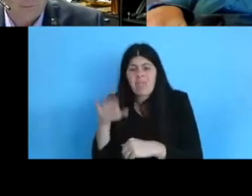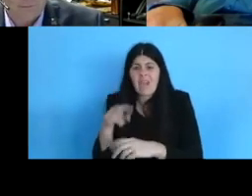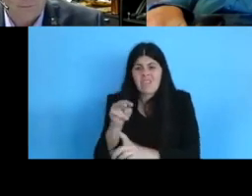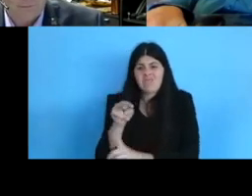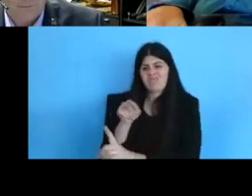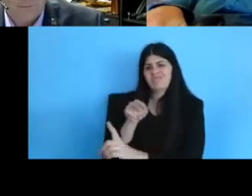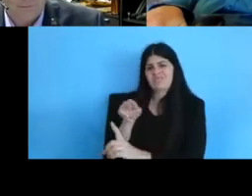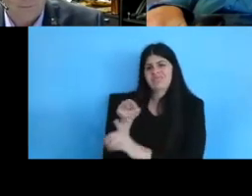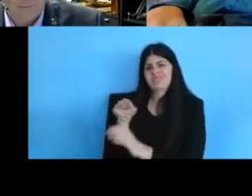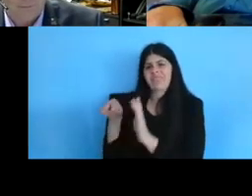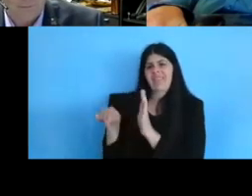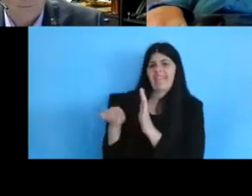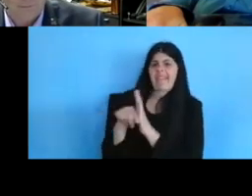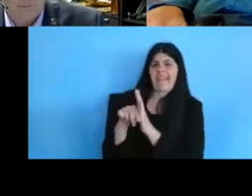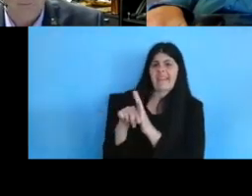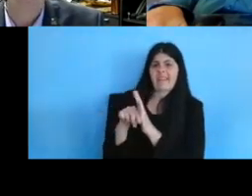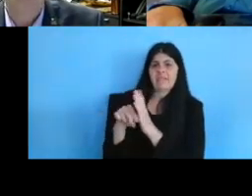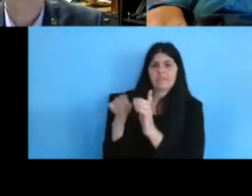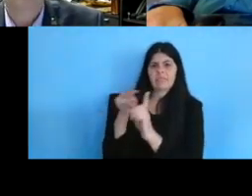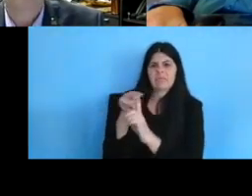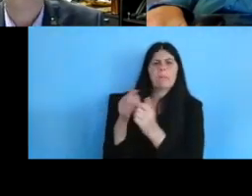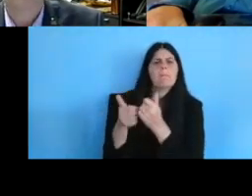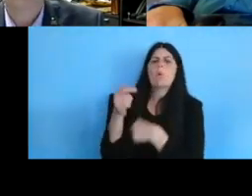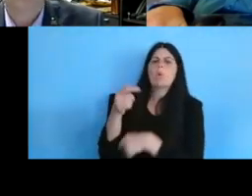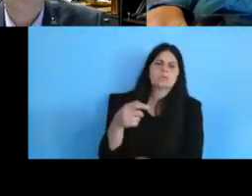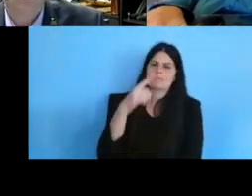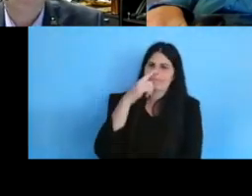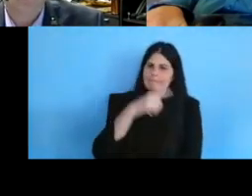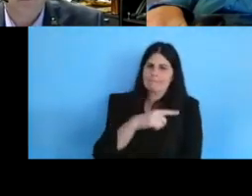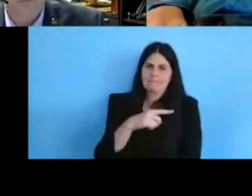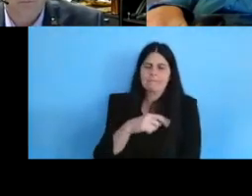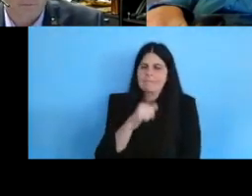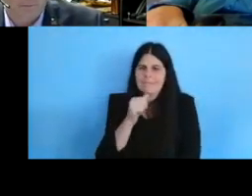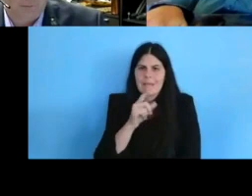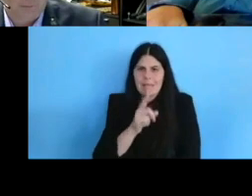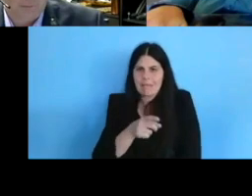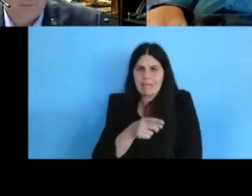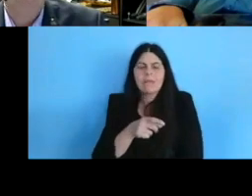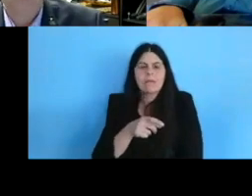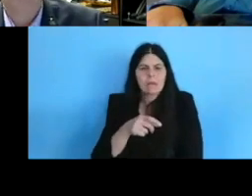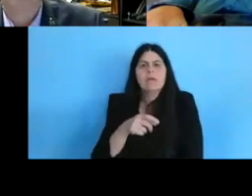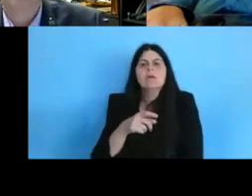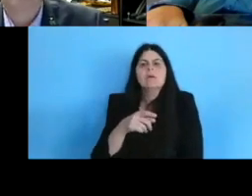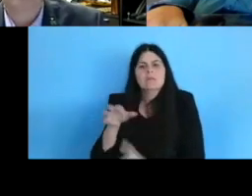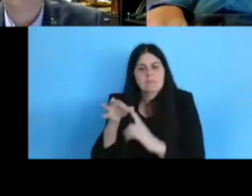most of these are myths, especially when it comes to accommodations.